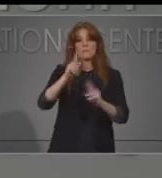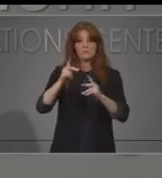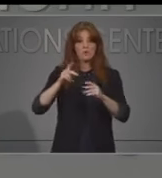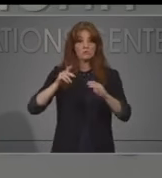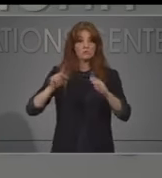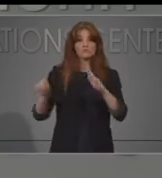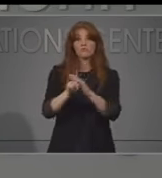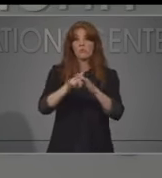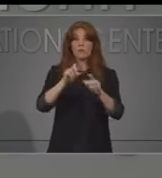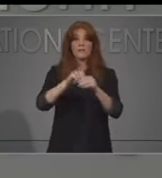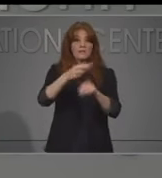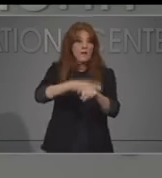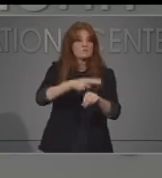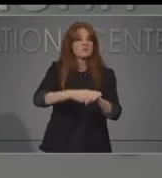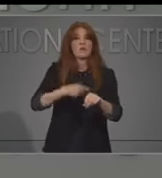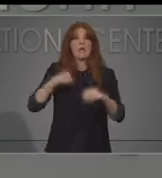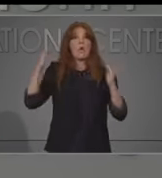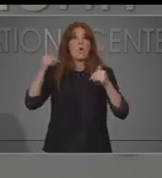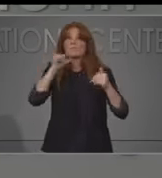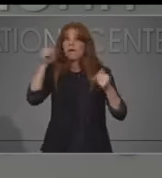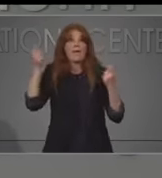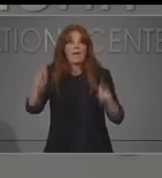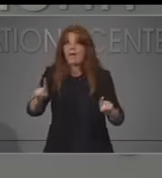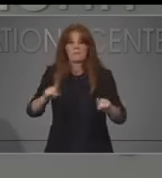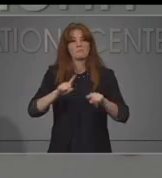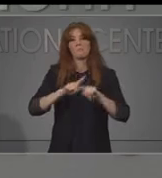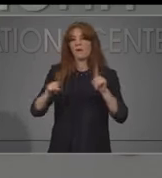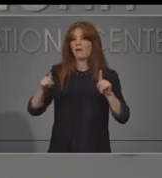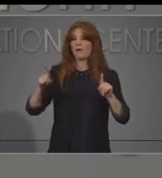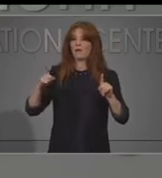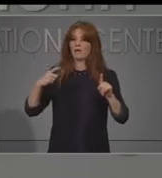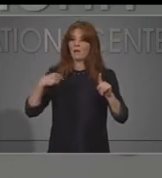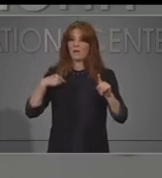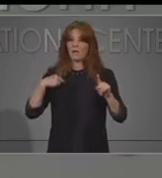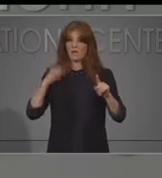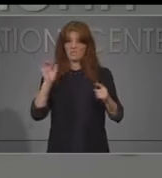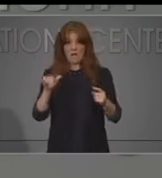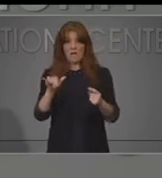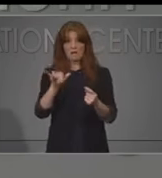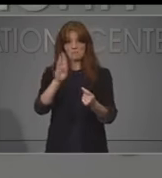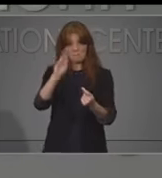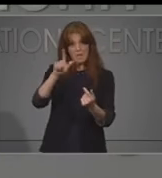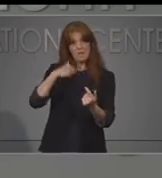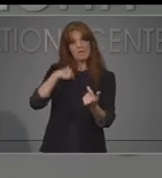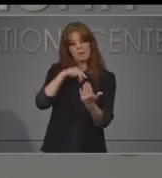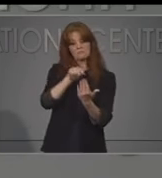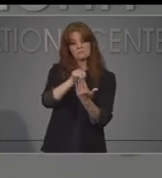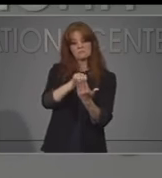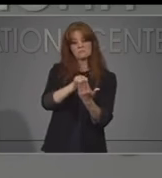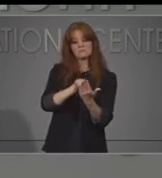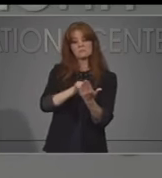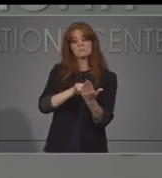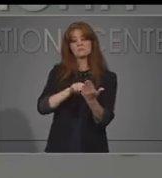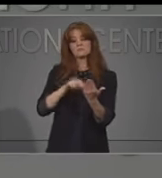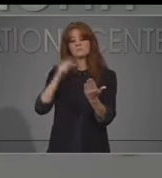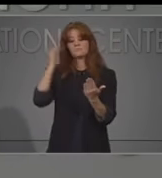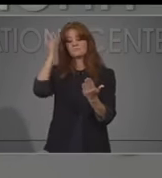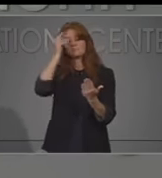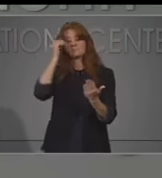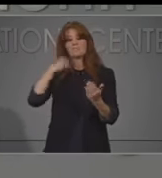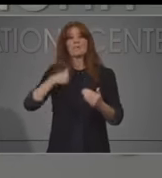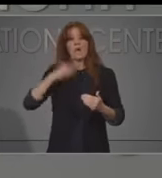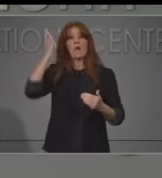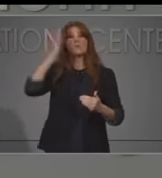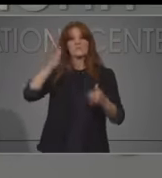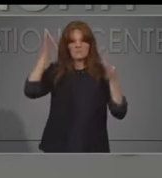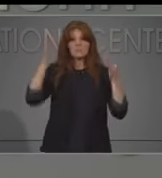that that doesn't happen. But I'm continuing to review the legislation, and we'll make a decision and